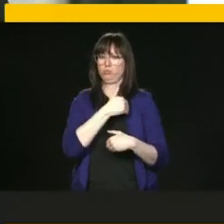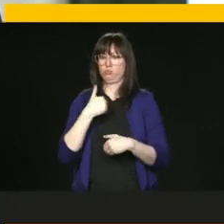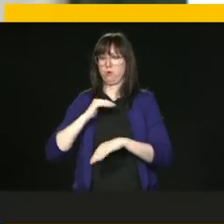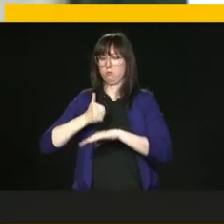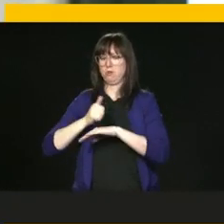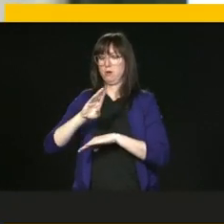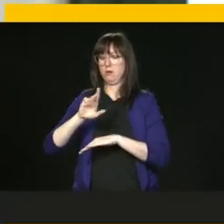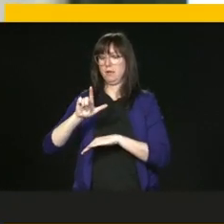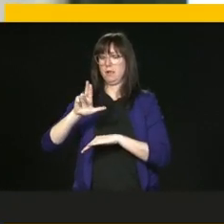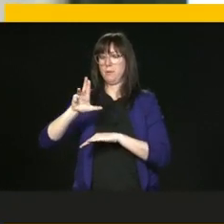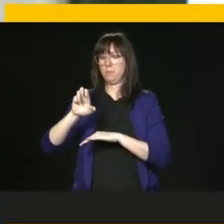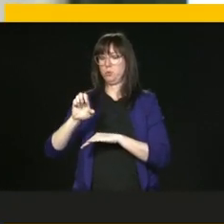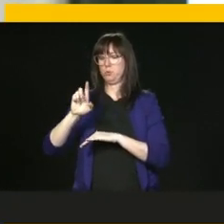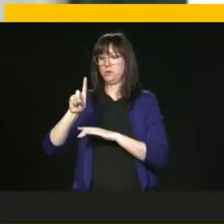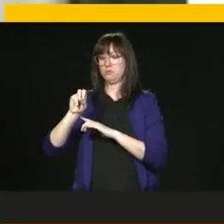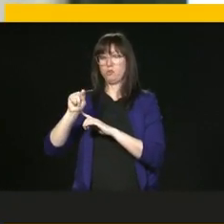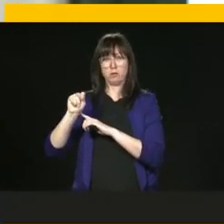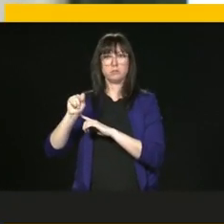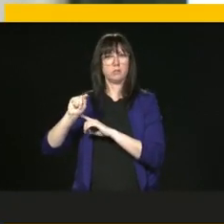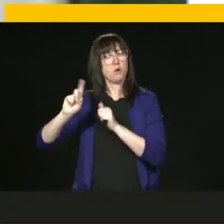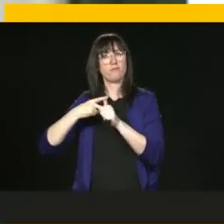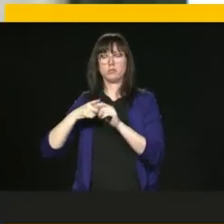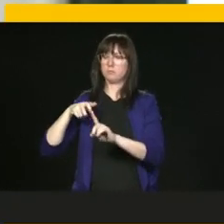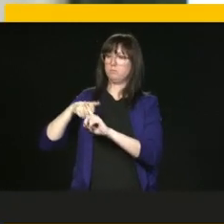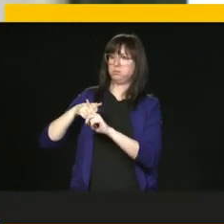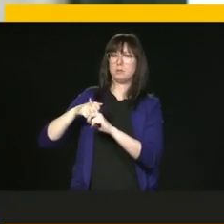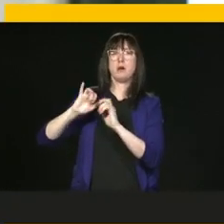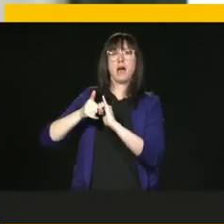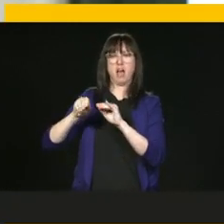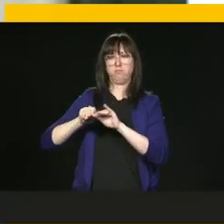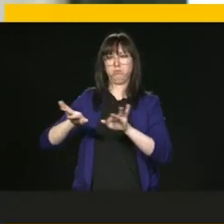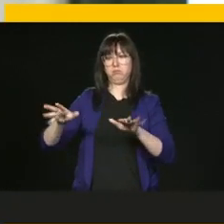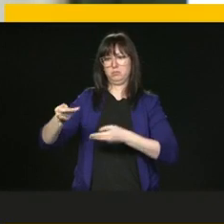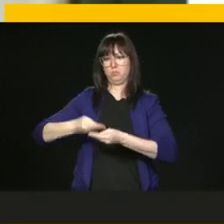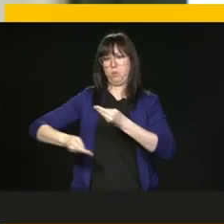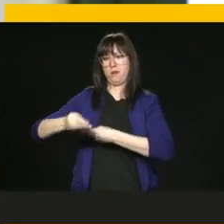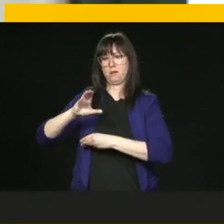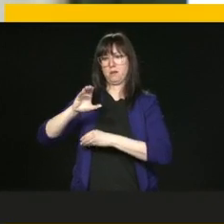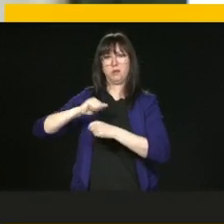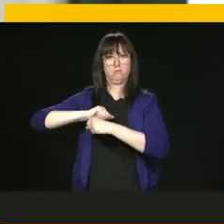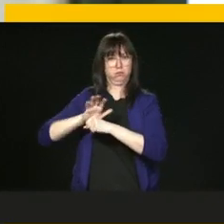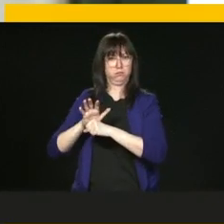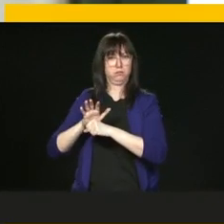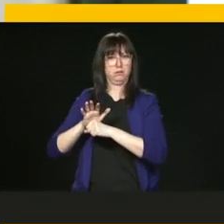was among the first in the world to identify the spread of COVID-19, coming in